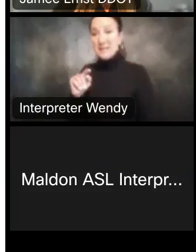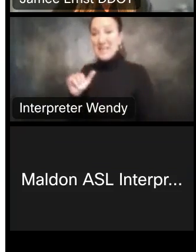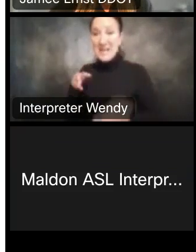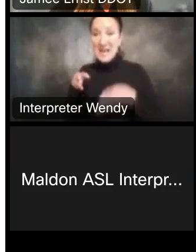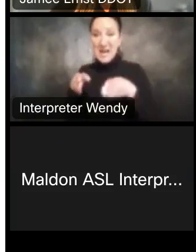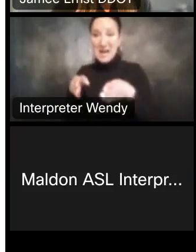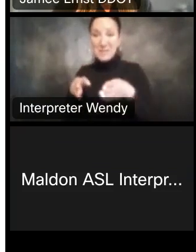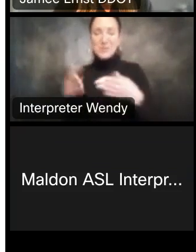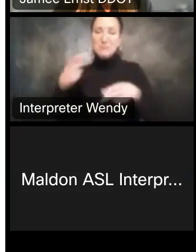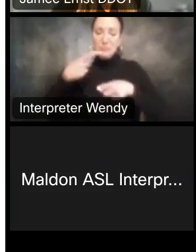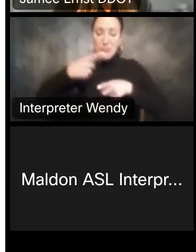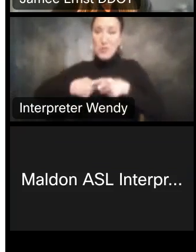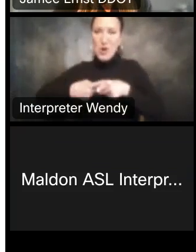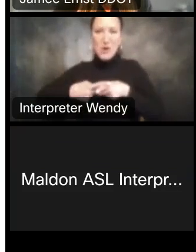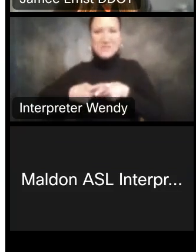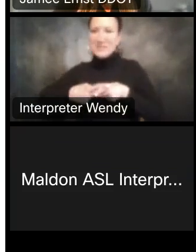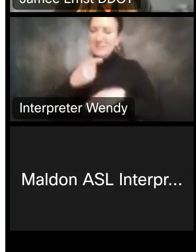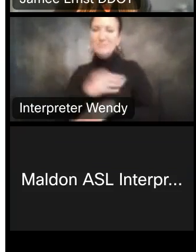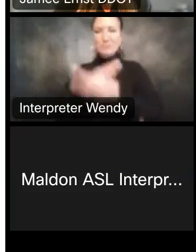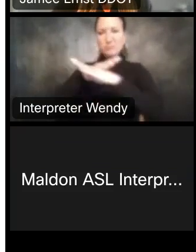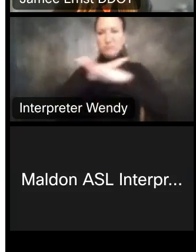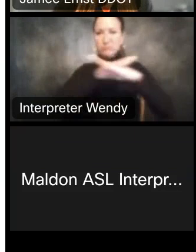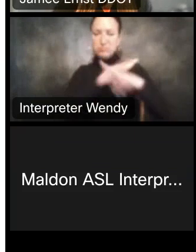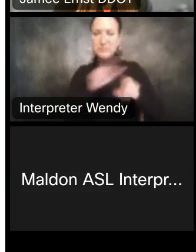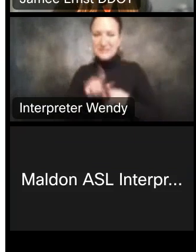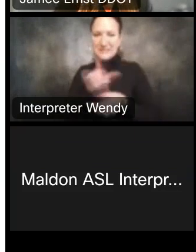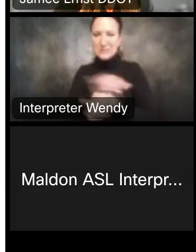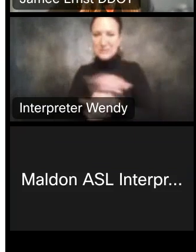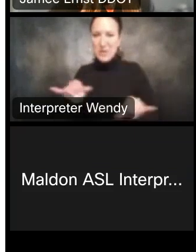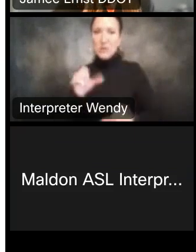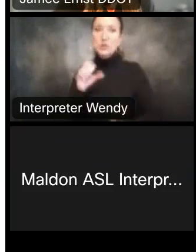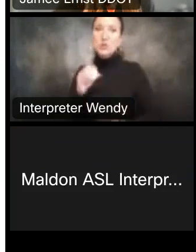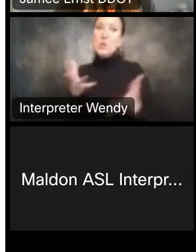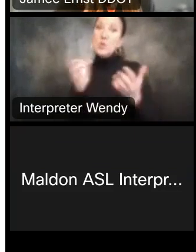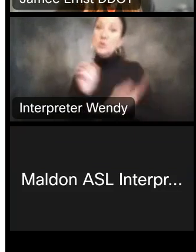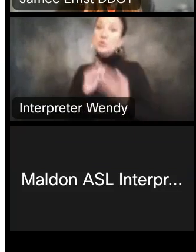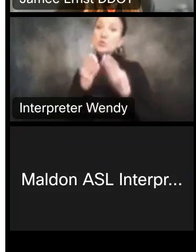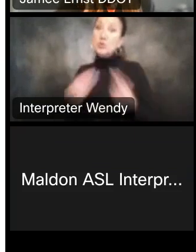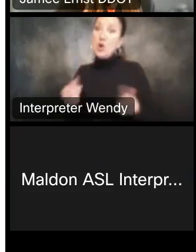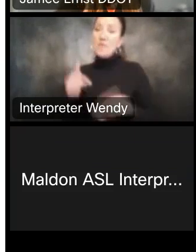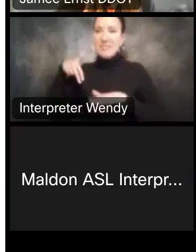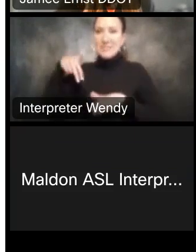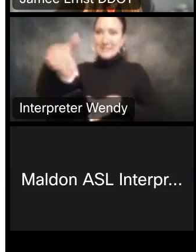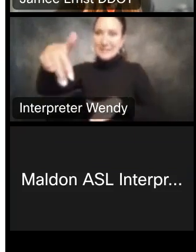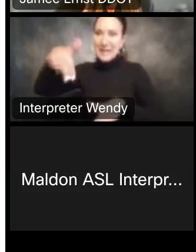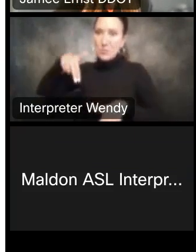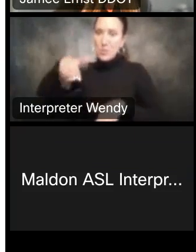the goal of both of these concept alternatives is to address the sidewalk continuity issues.